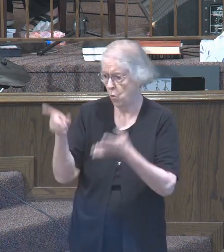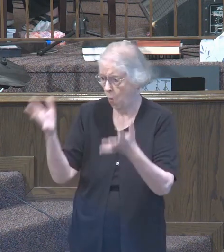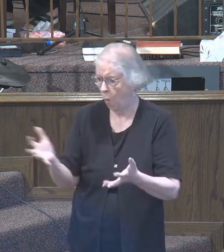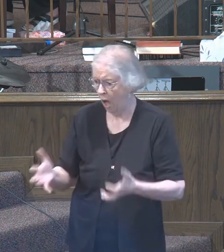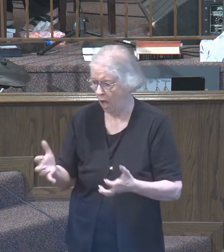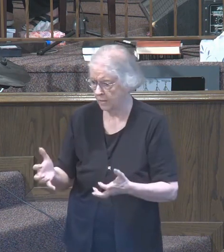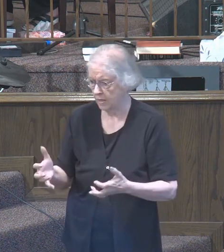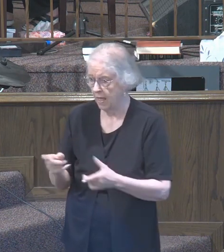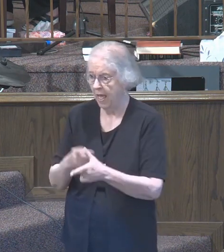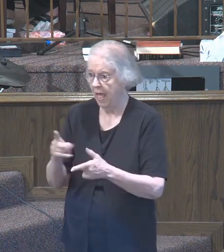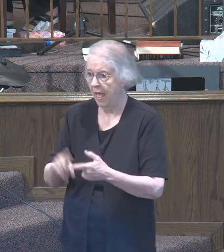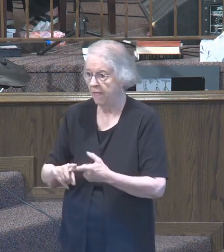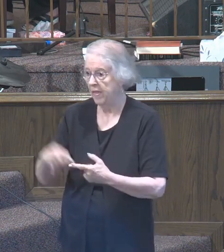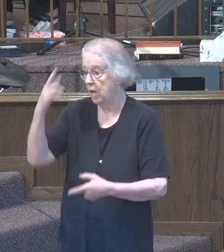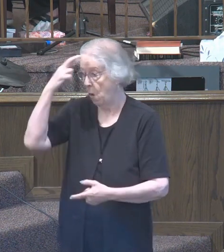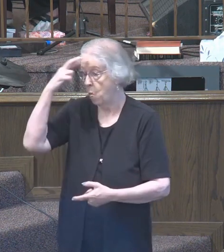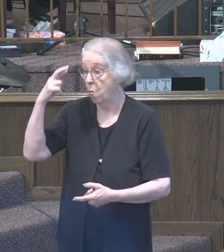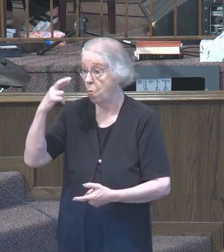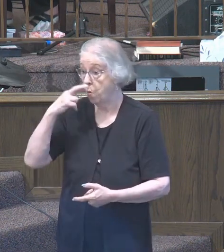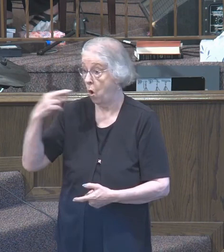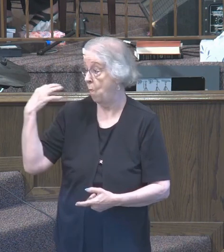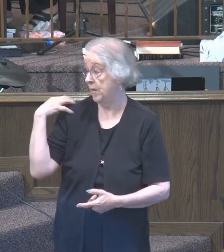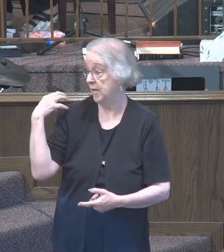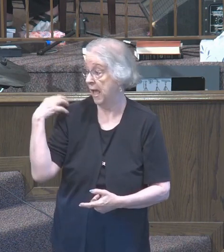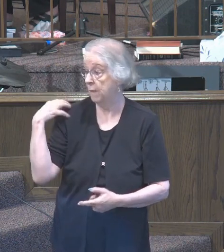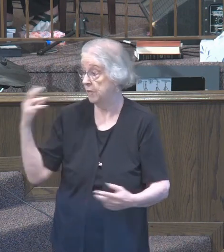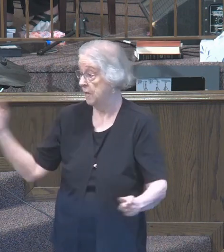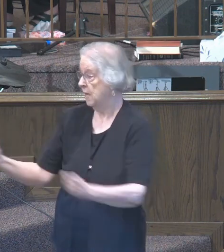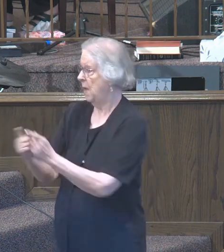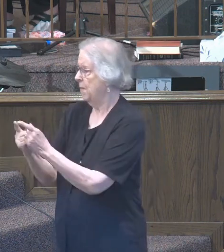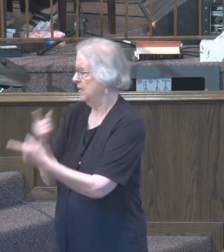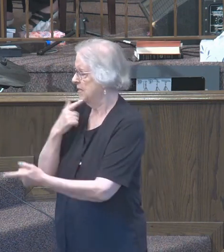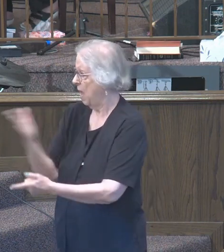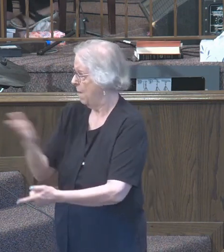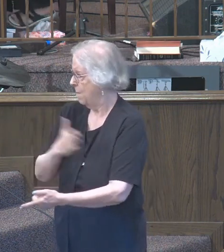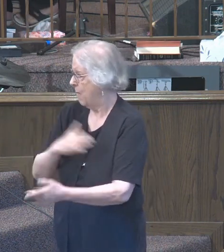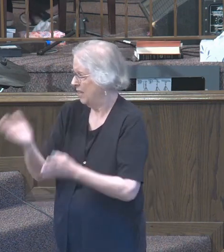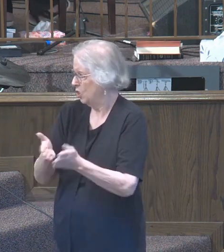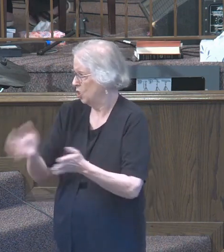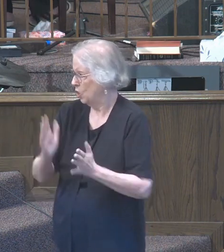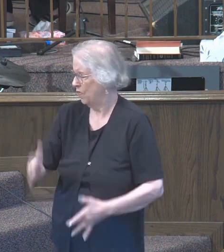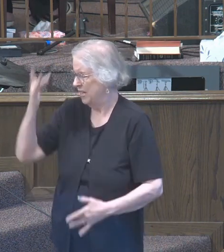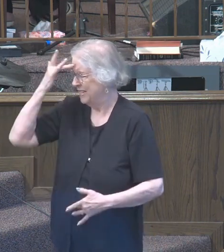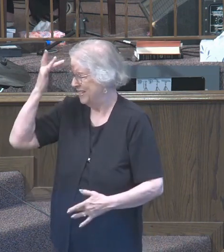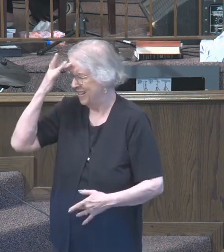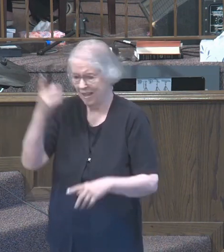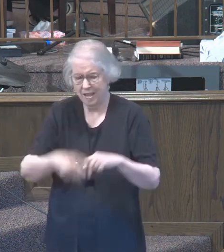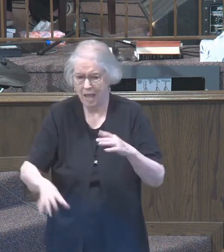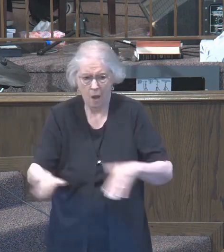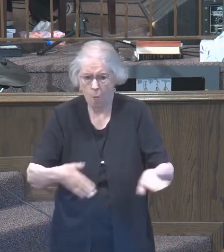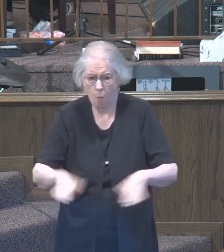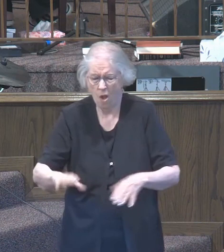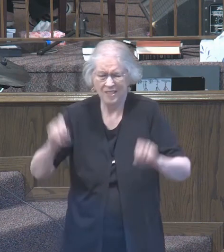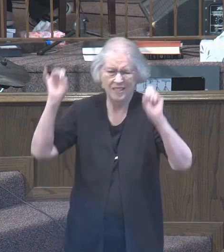Roman captain came up in a panic and said, "Master, my servant is sick. He can't walk. He's in terrible pain."